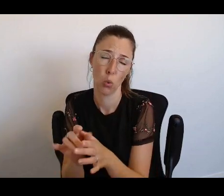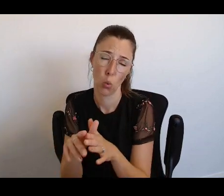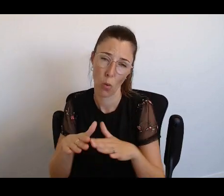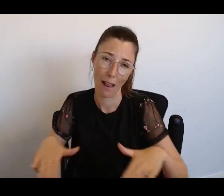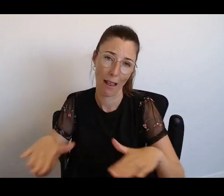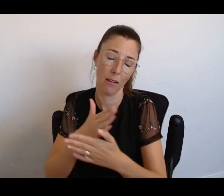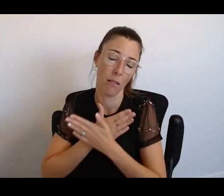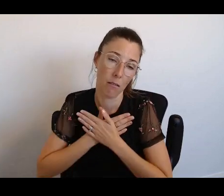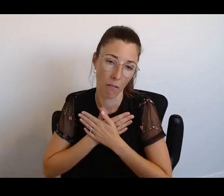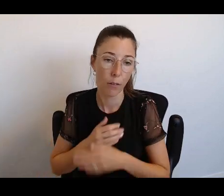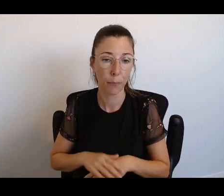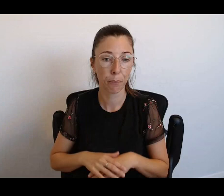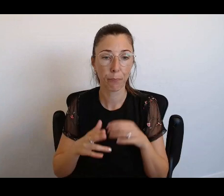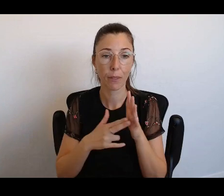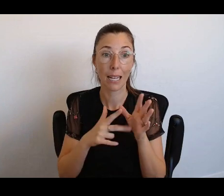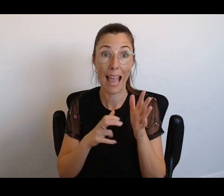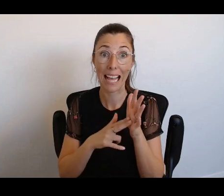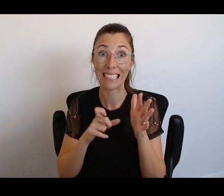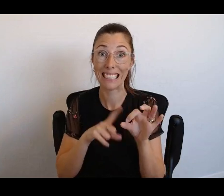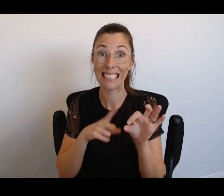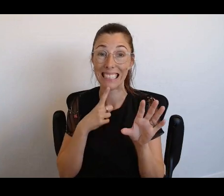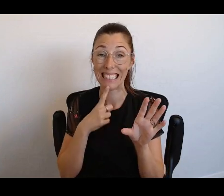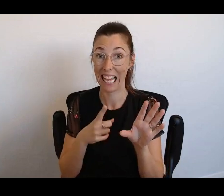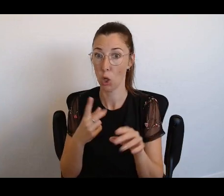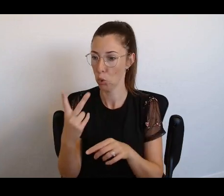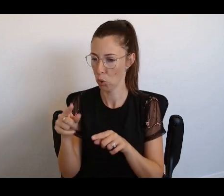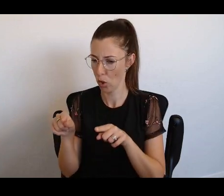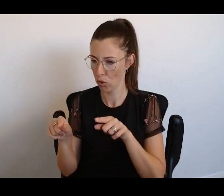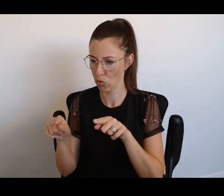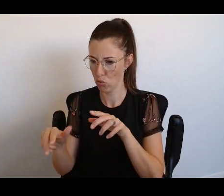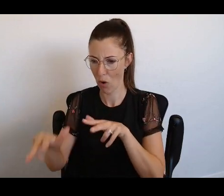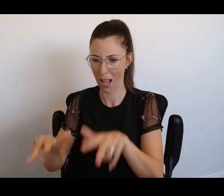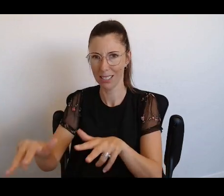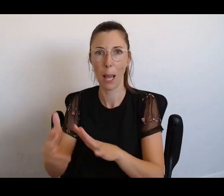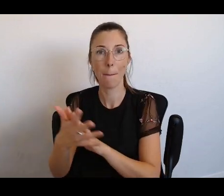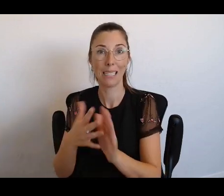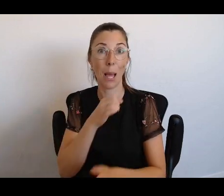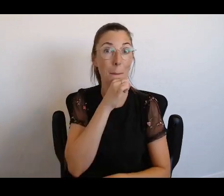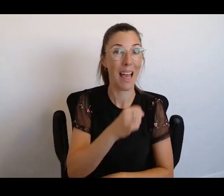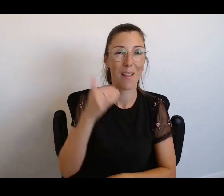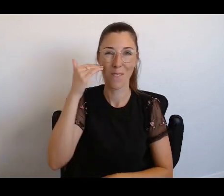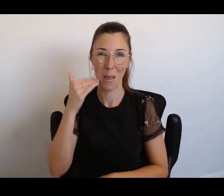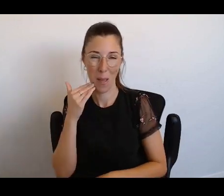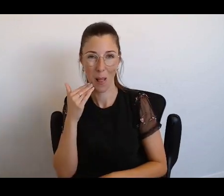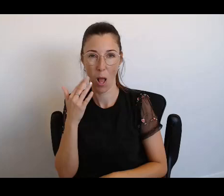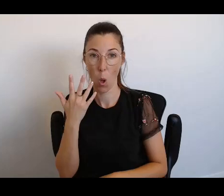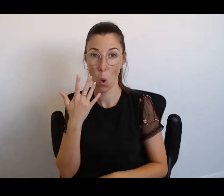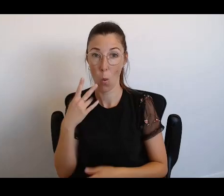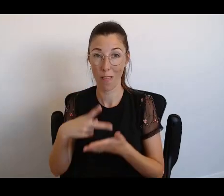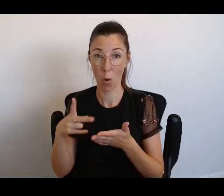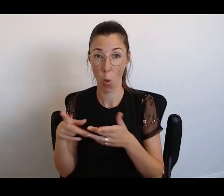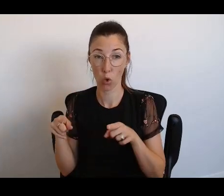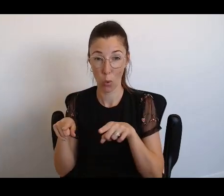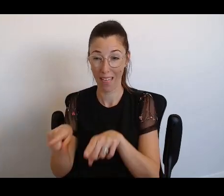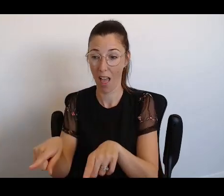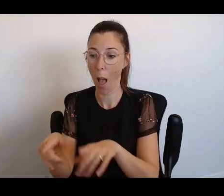said two sets of tracks represented a male and female, and when they walk together, it's more evident that the female will be pregnant